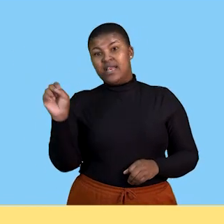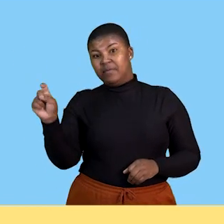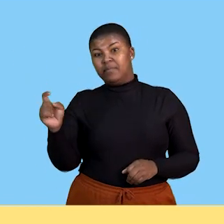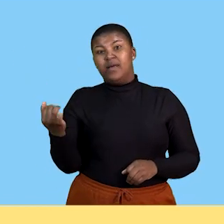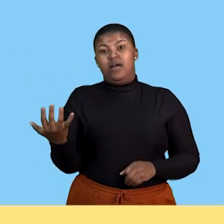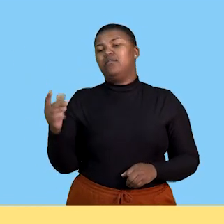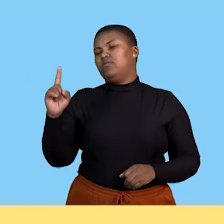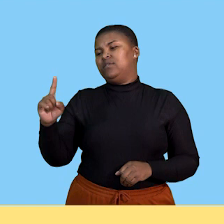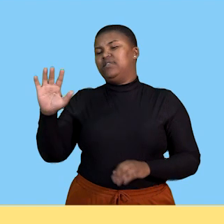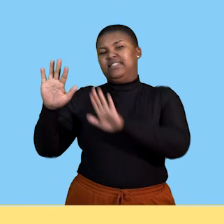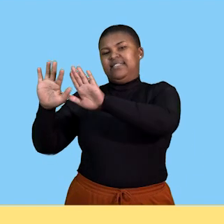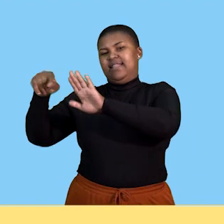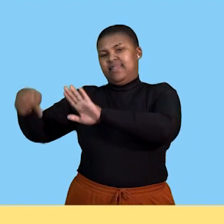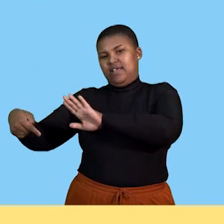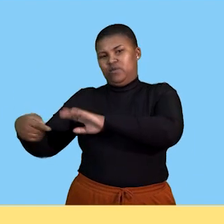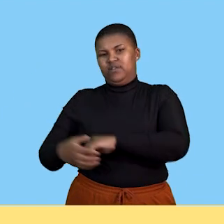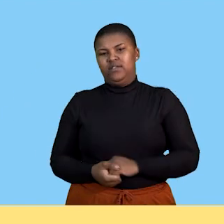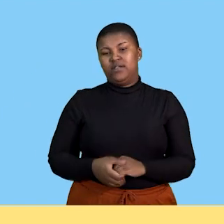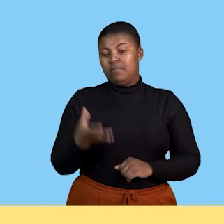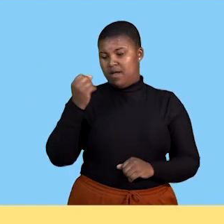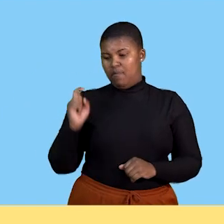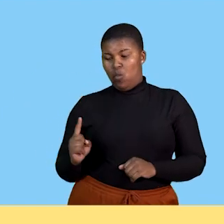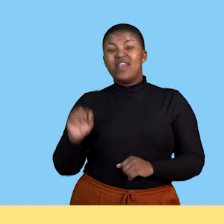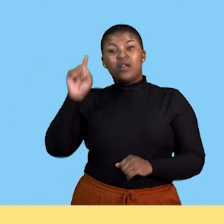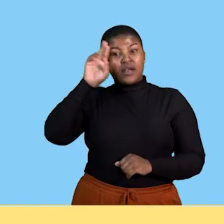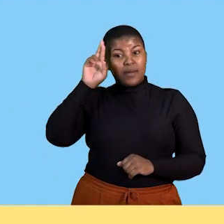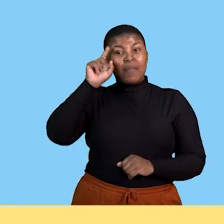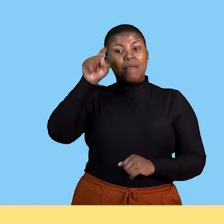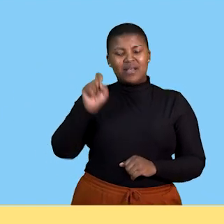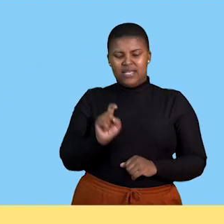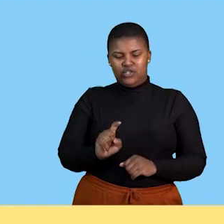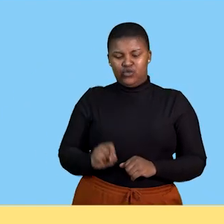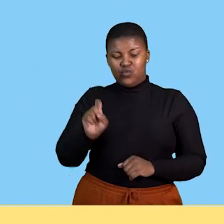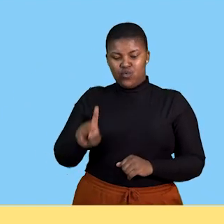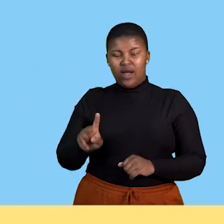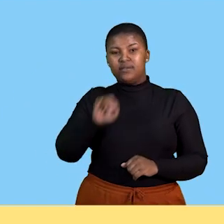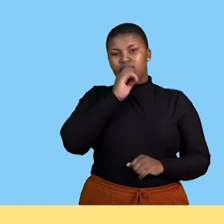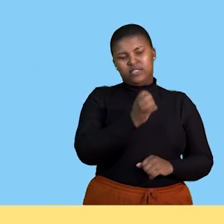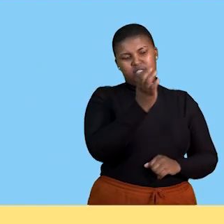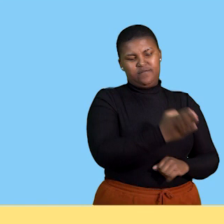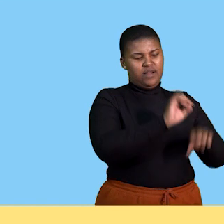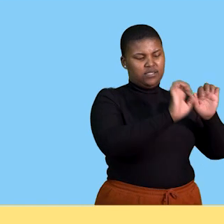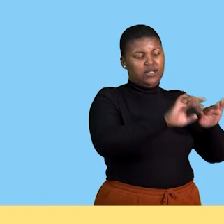is 18,000. So it's 40 minus 18. That will then give me